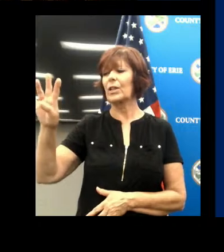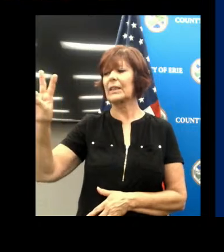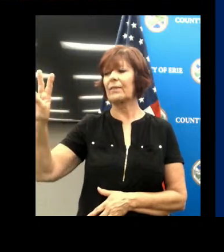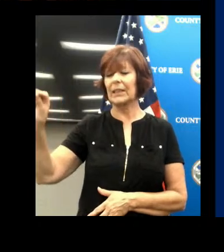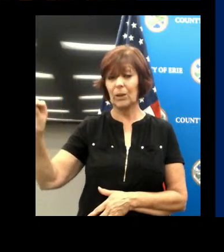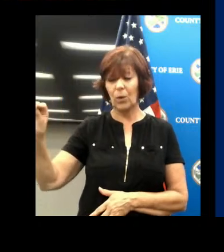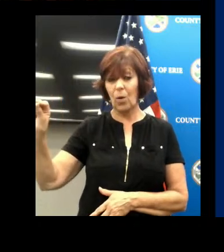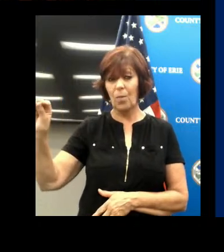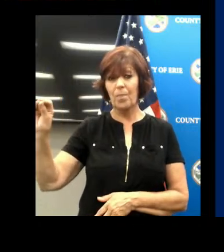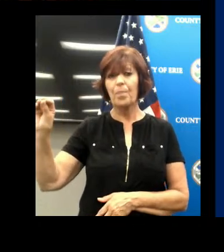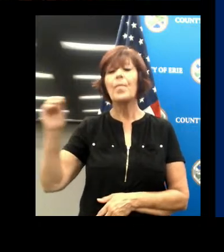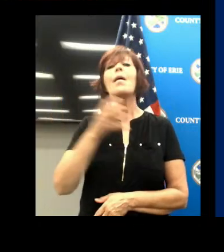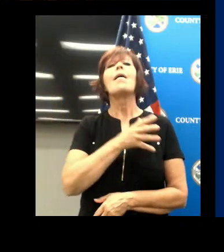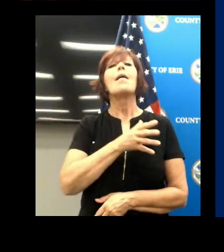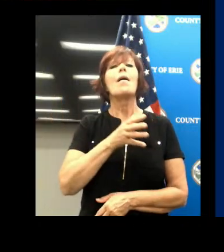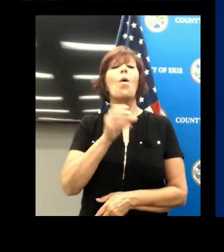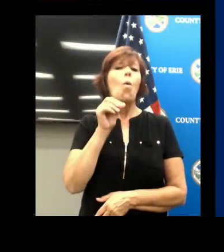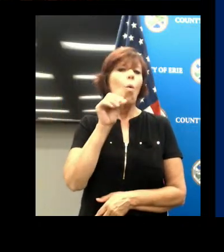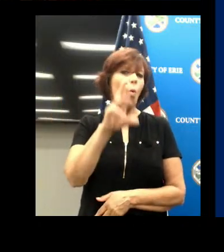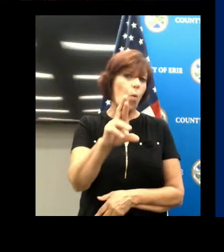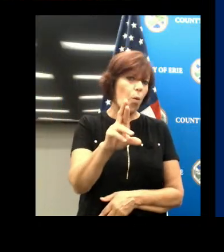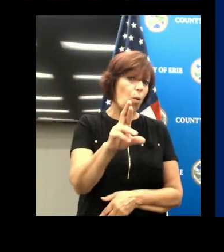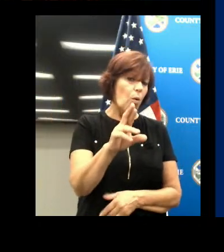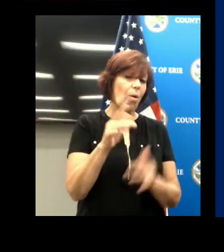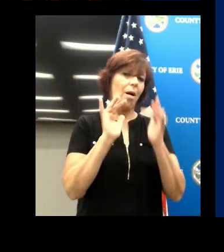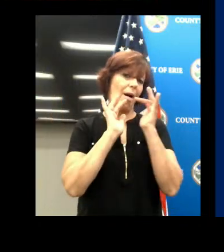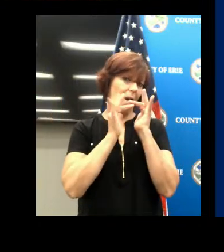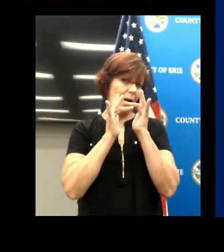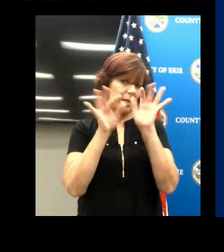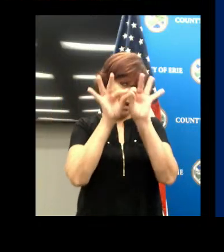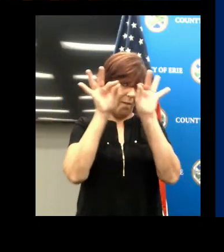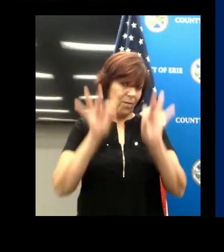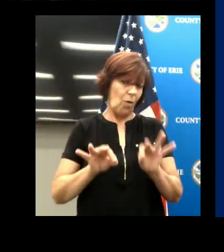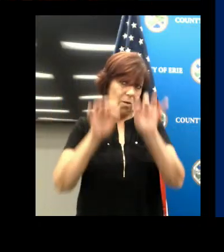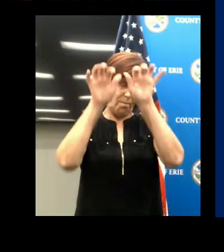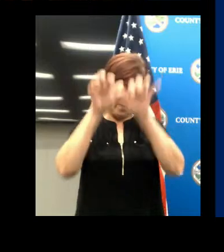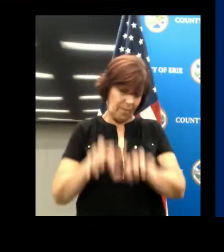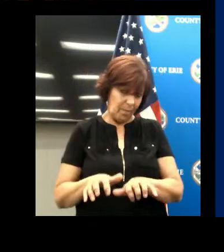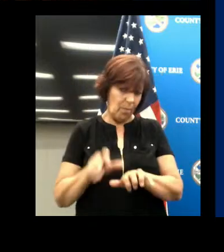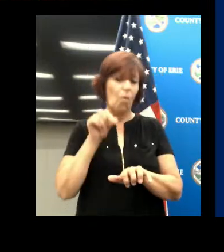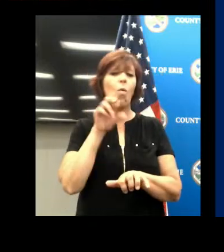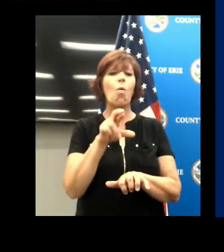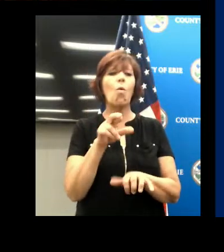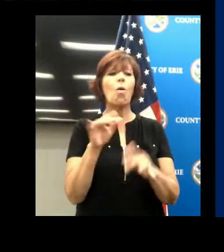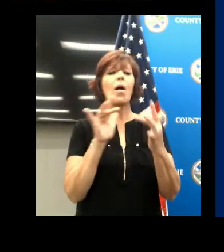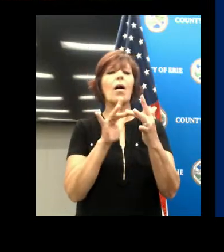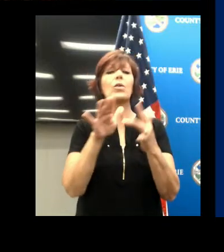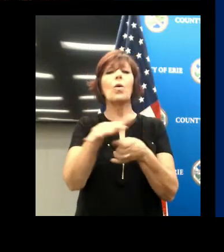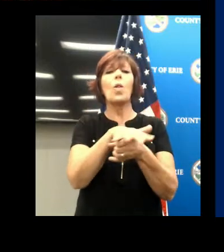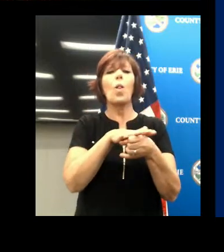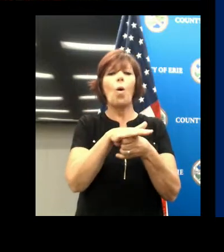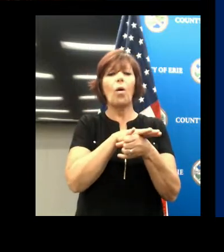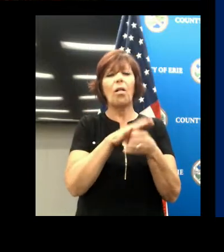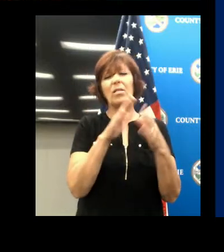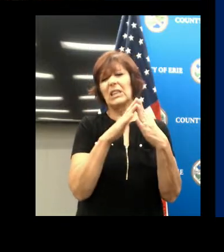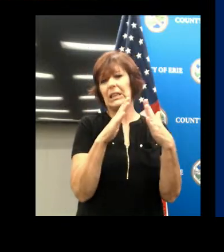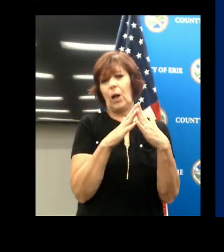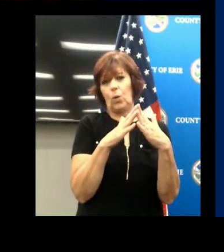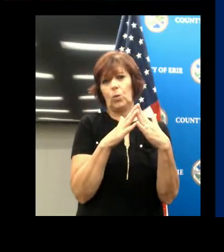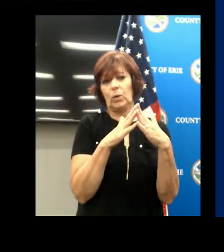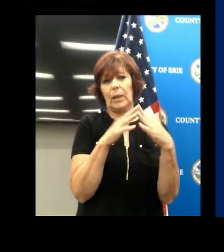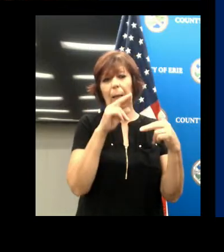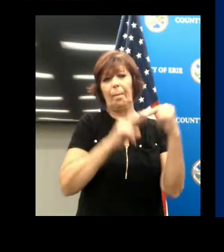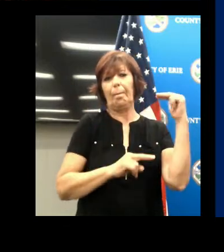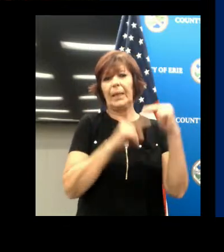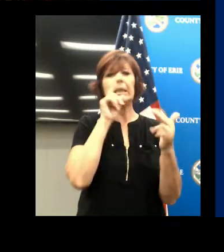1-833-789-0470. Or they have an online form they can complete, or you can contact your local municipality